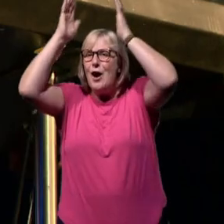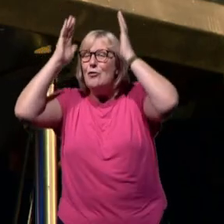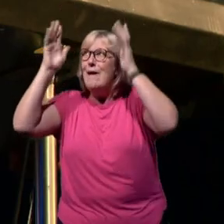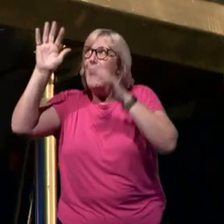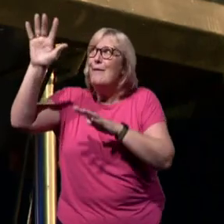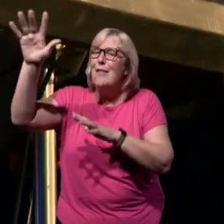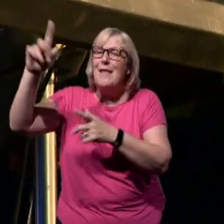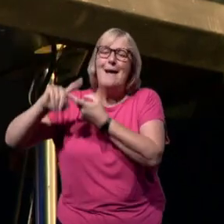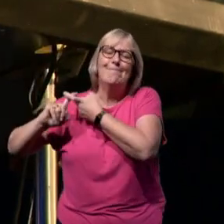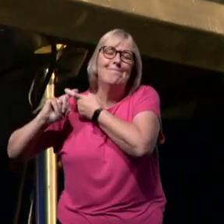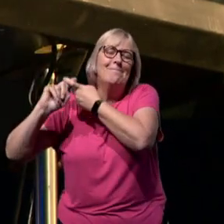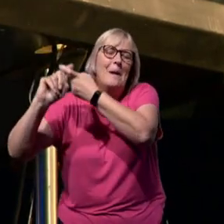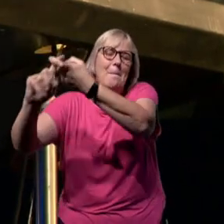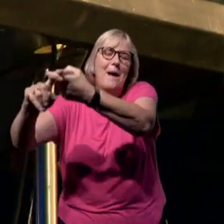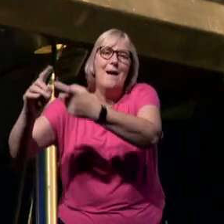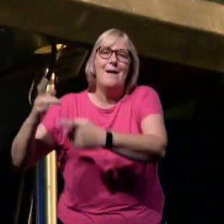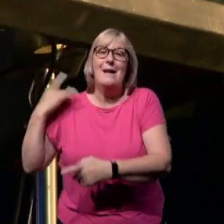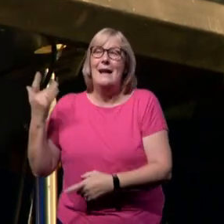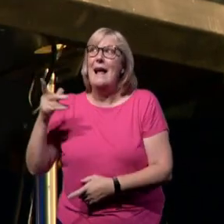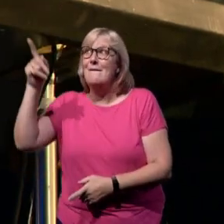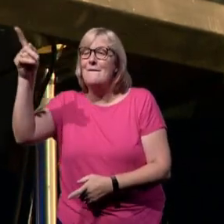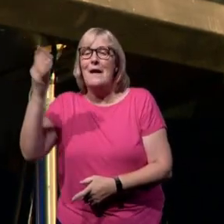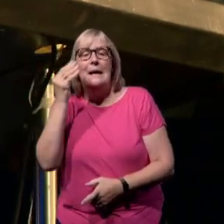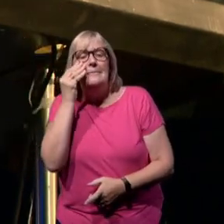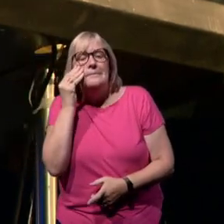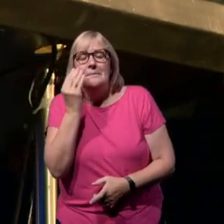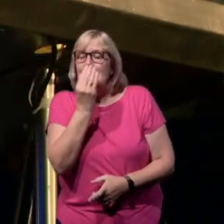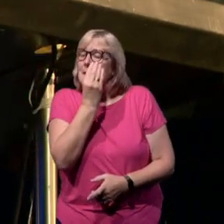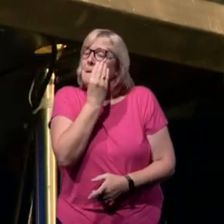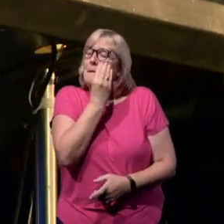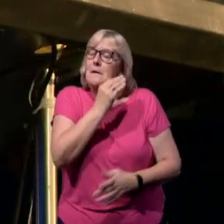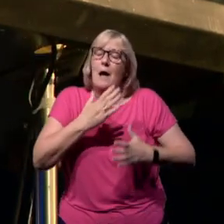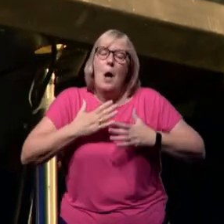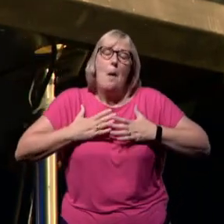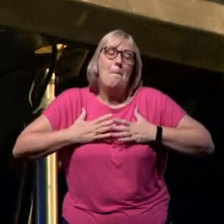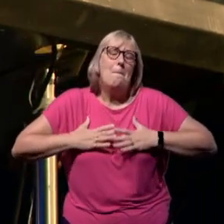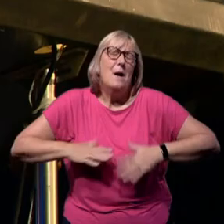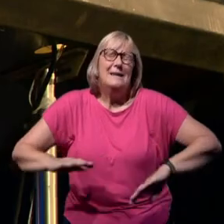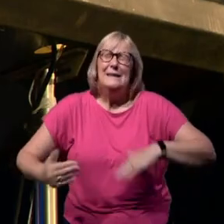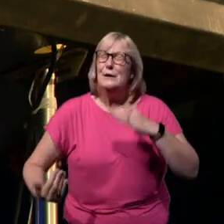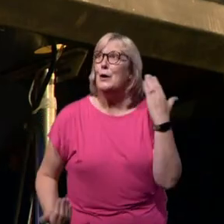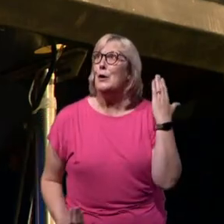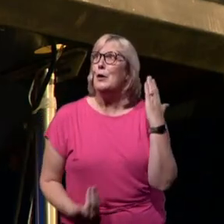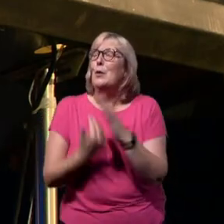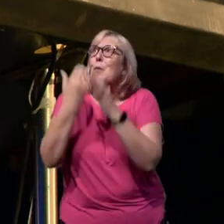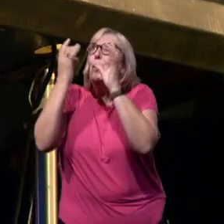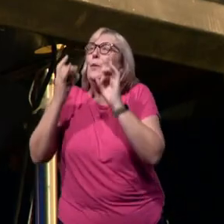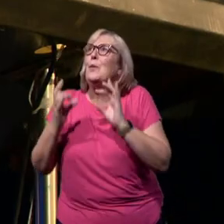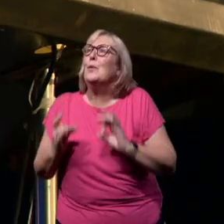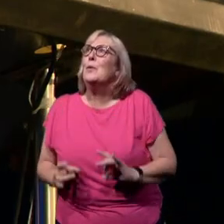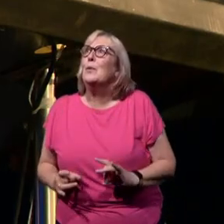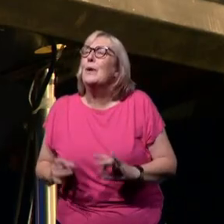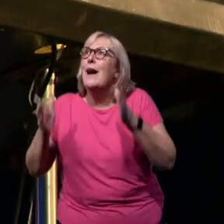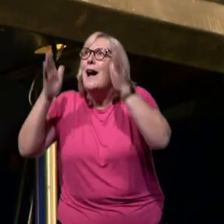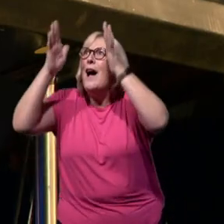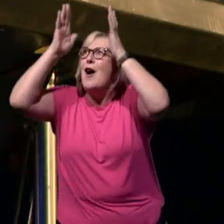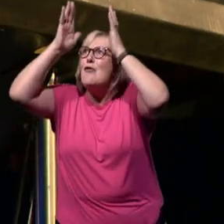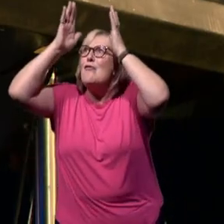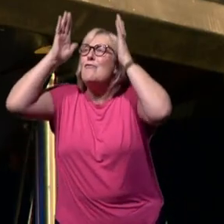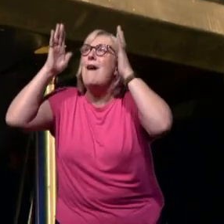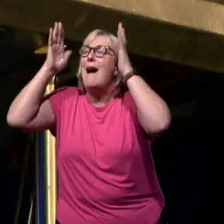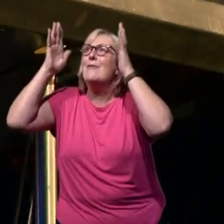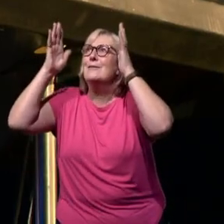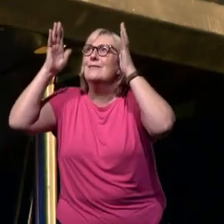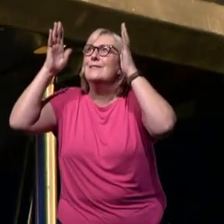to faithful Christian, tears wiped away, bodies made new, crowns on our